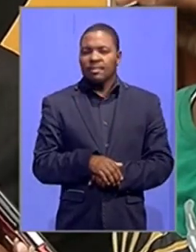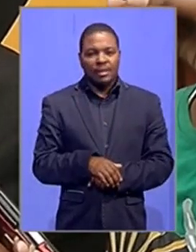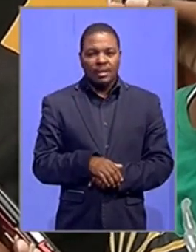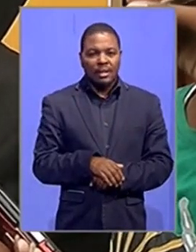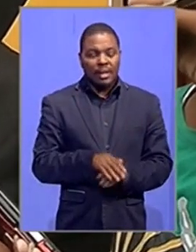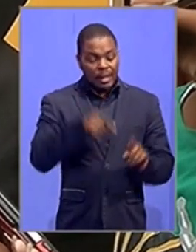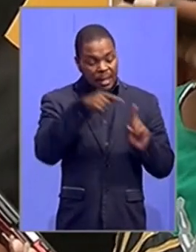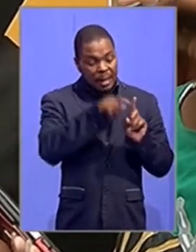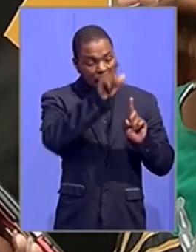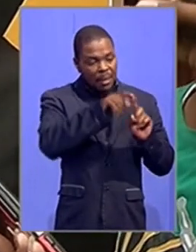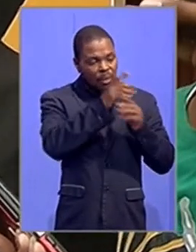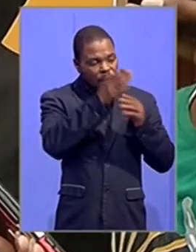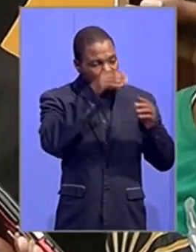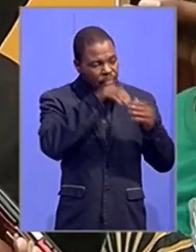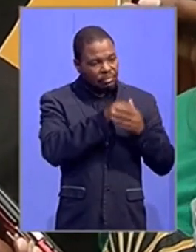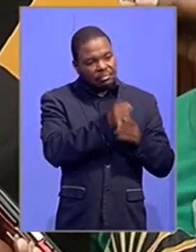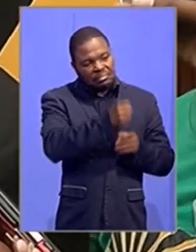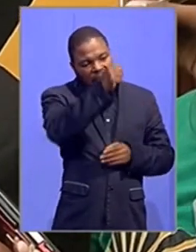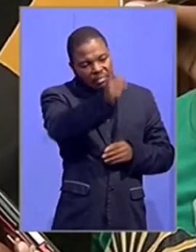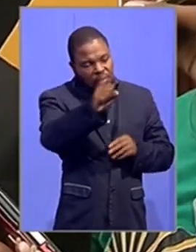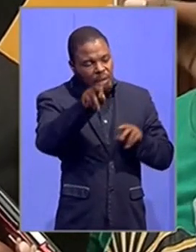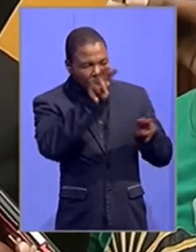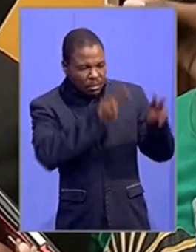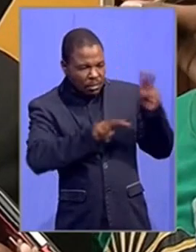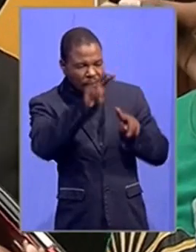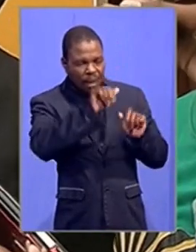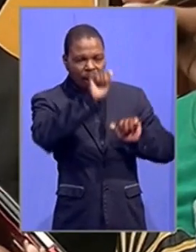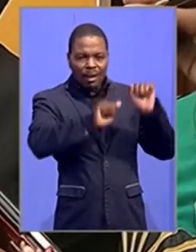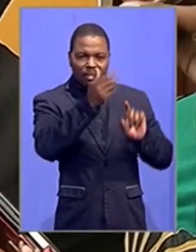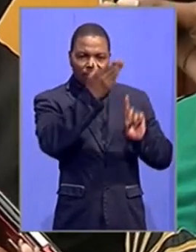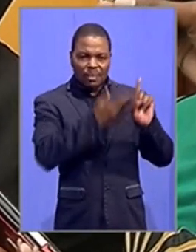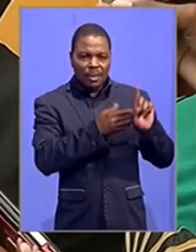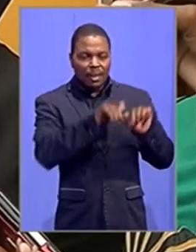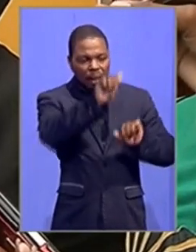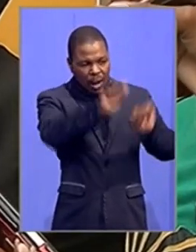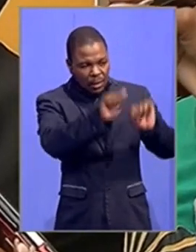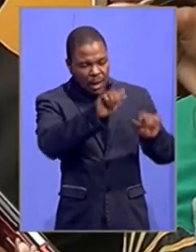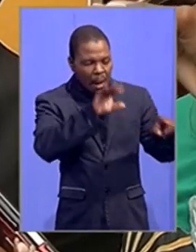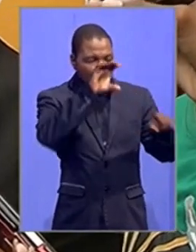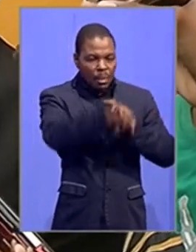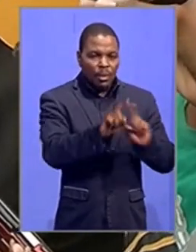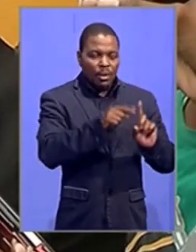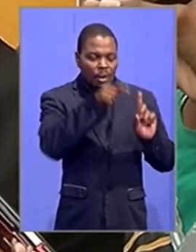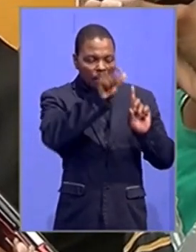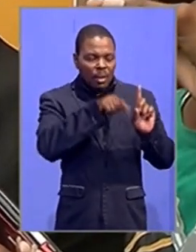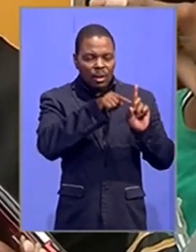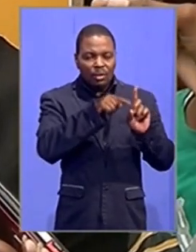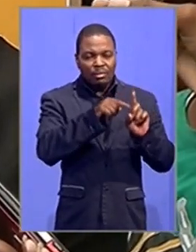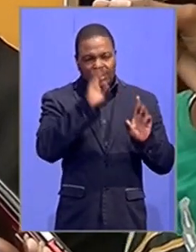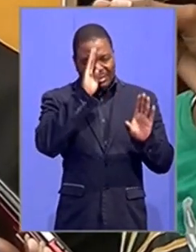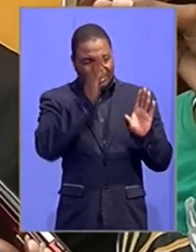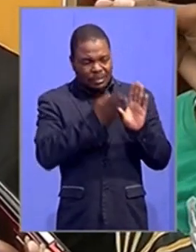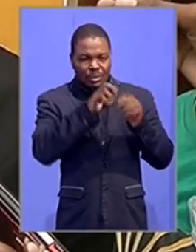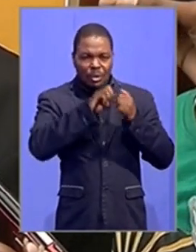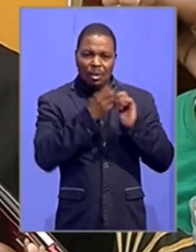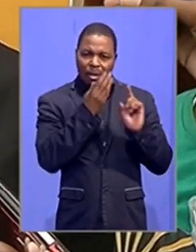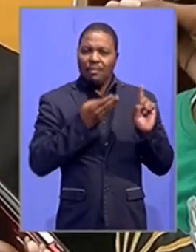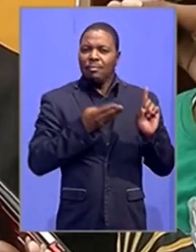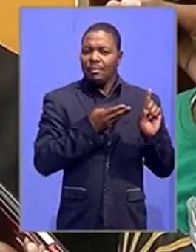for observation, and the observation came back saying the accused is suffering from paranoid